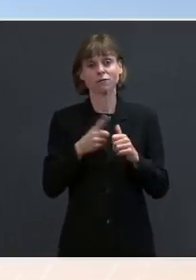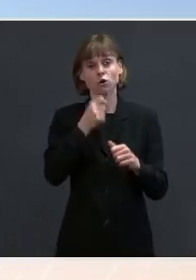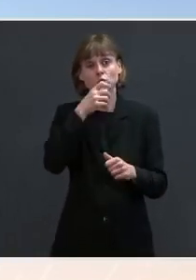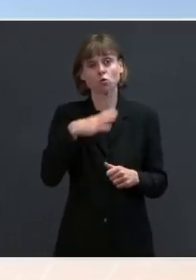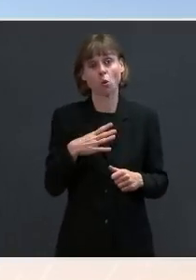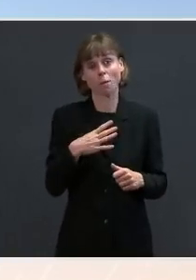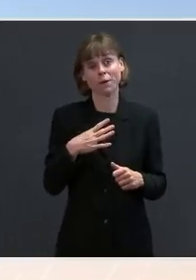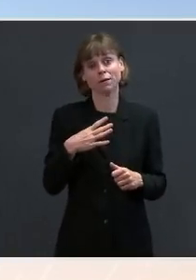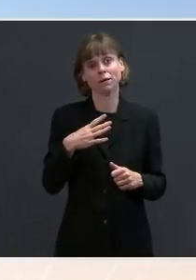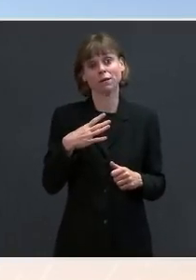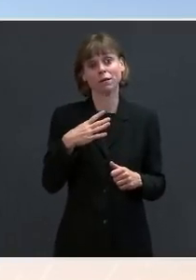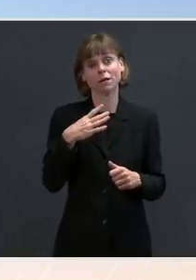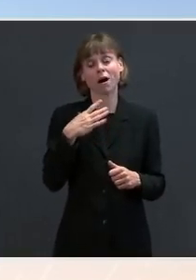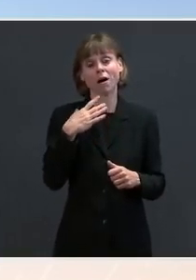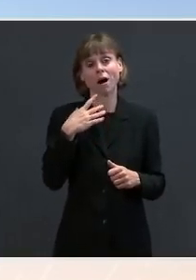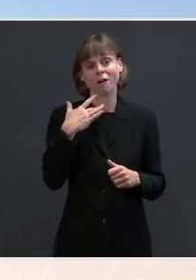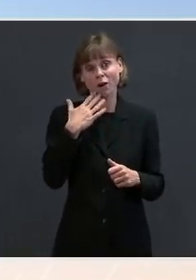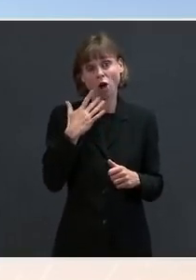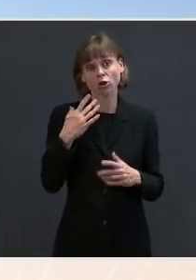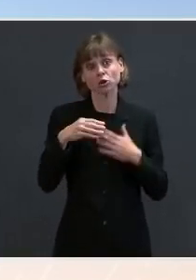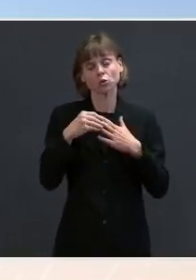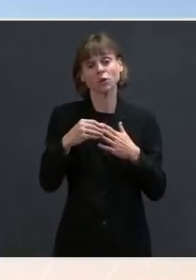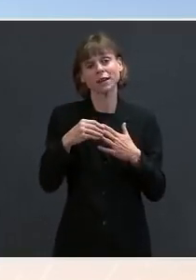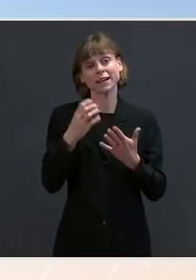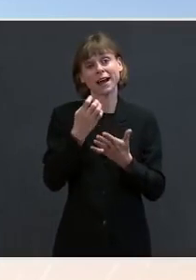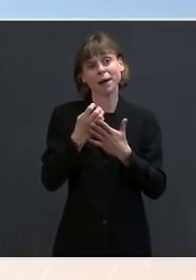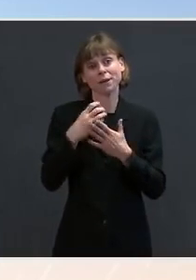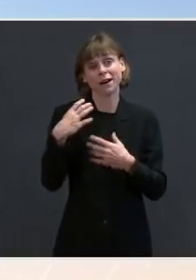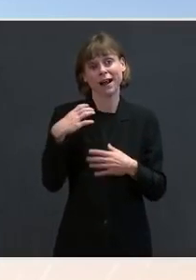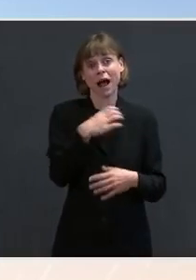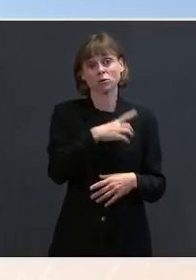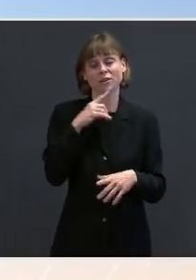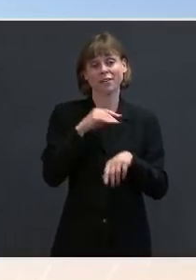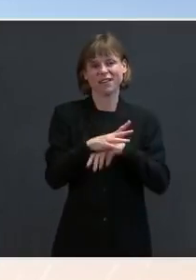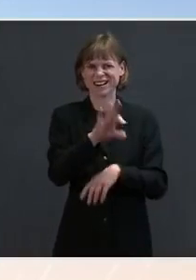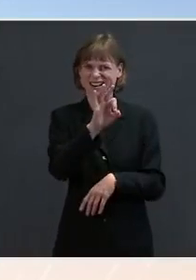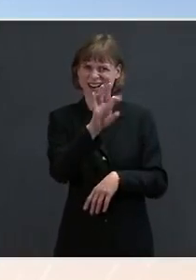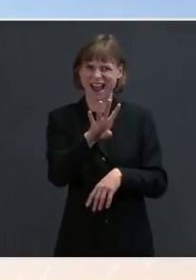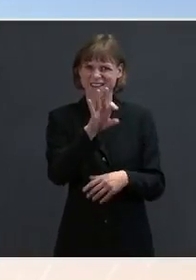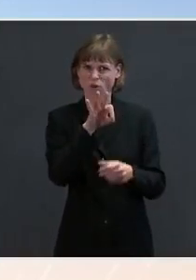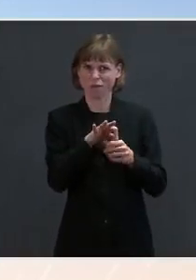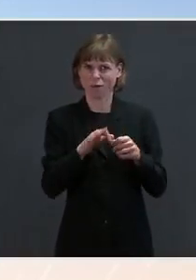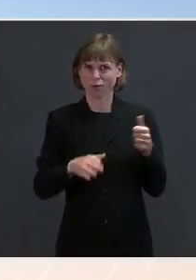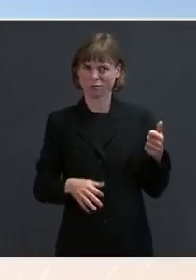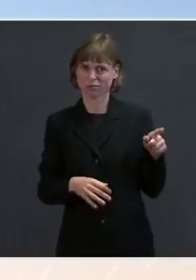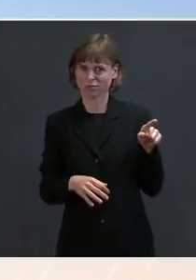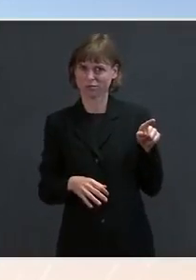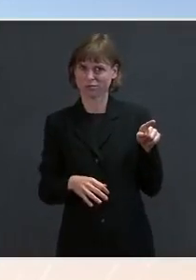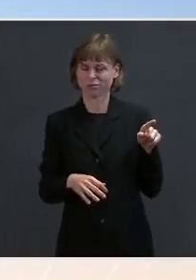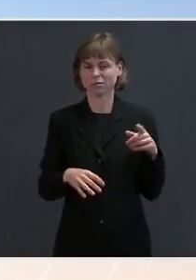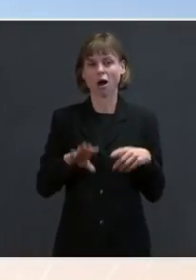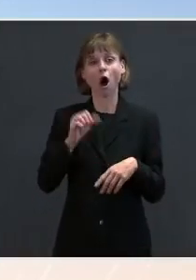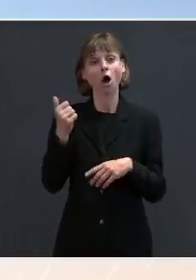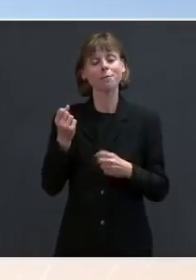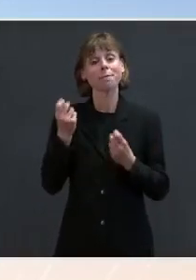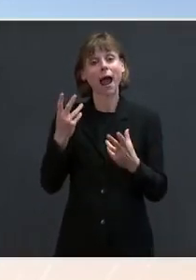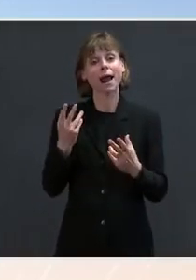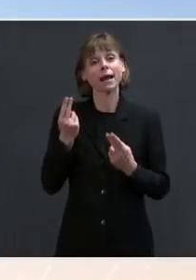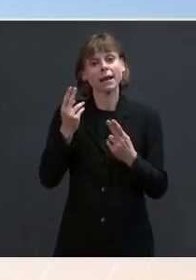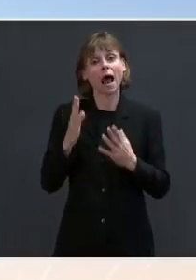Council of Economic Advisors with 94 votes. A number of nominees who the president has put forward have received